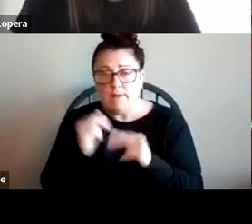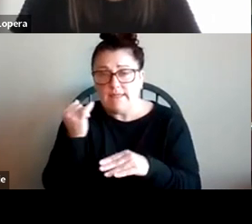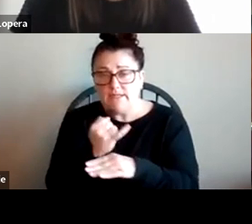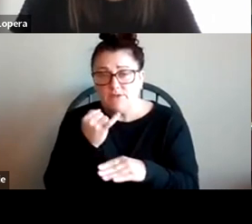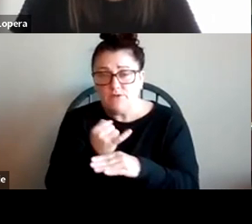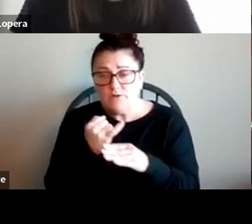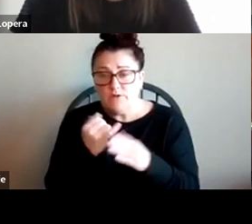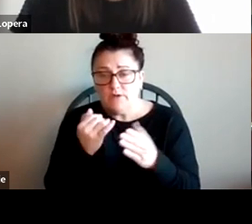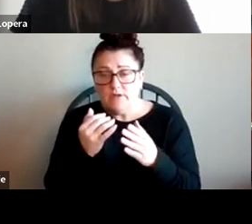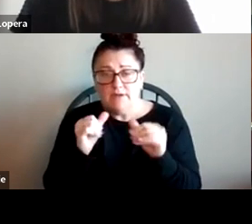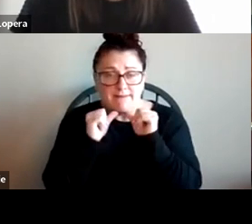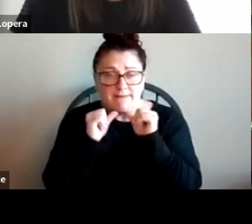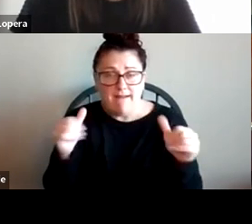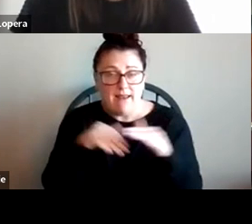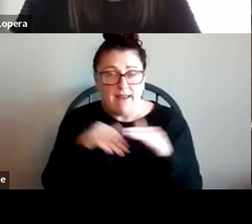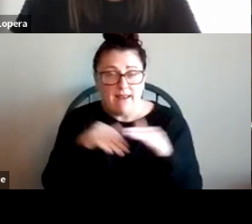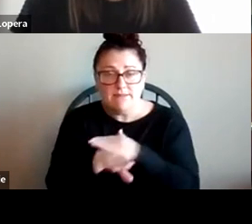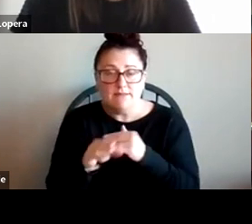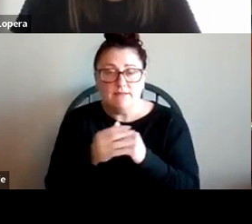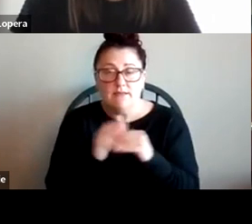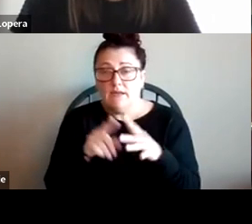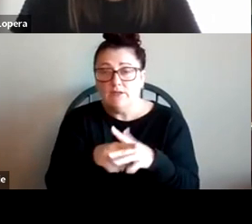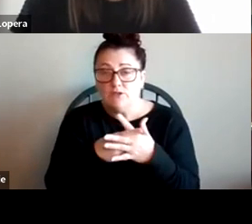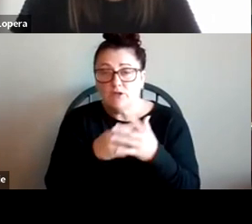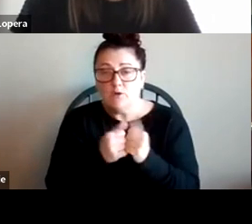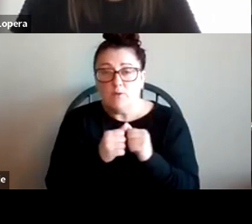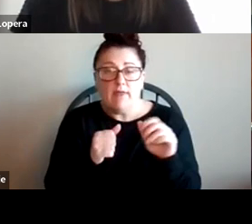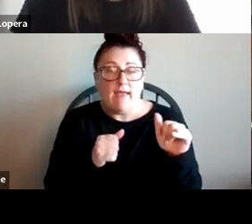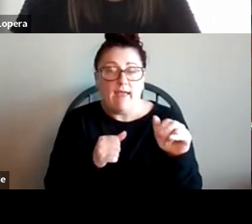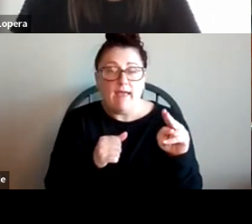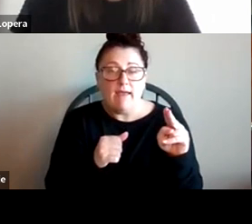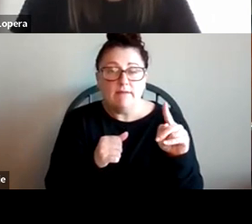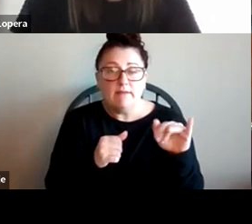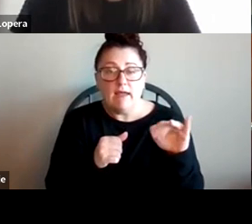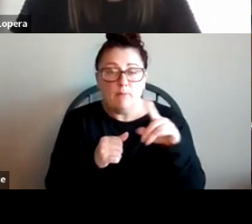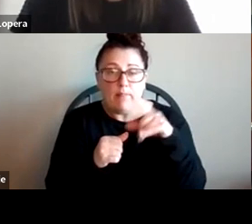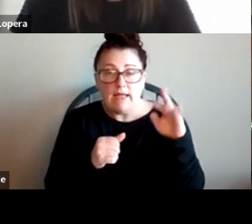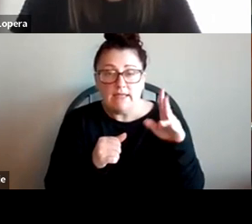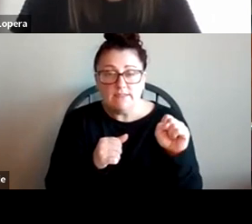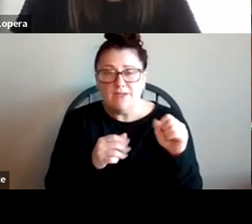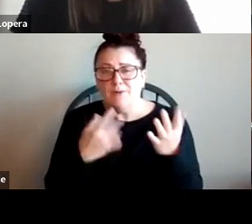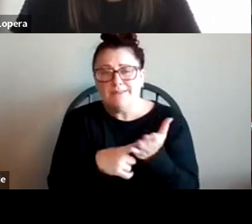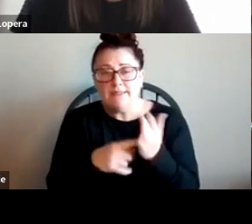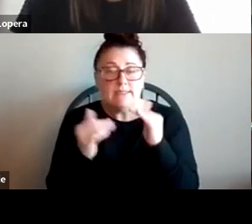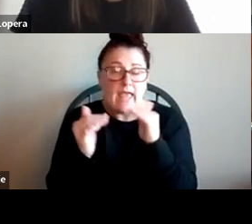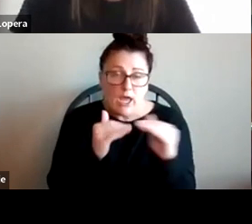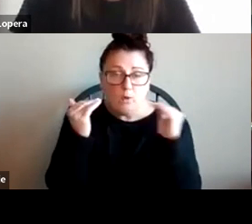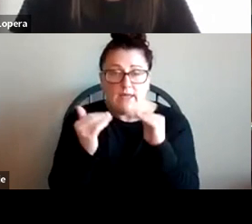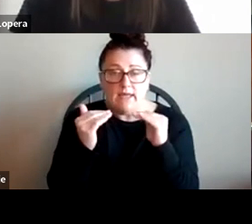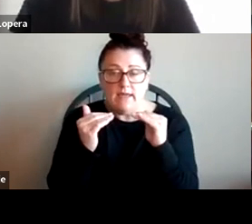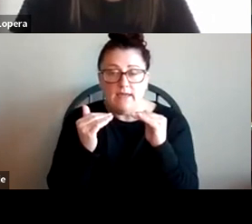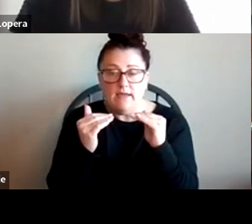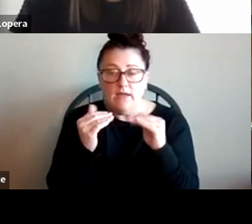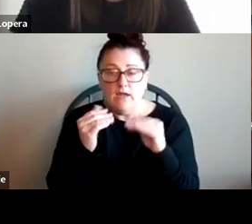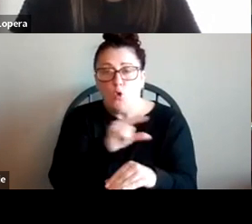we were denied access to. It began with anti-Blackness. We talk about equity, we talk about a